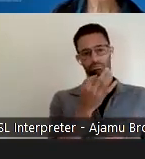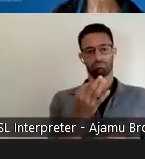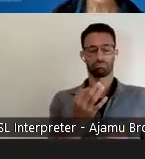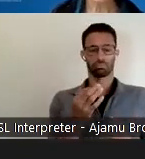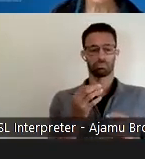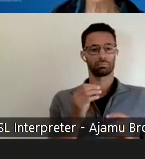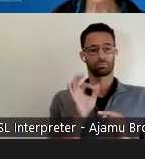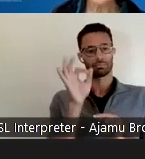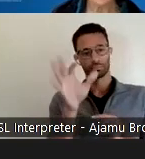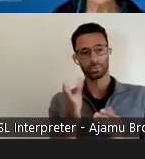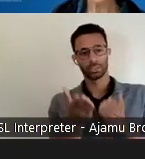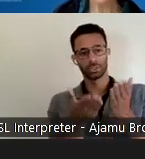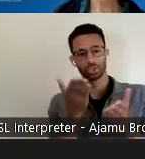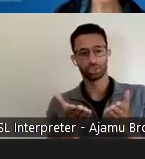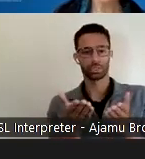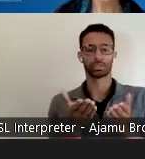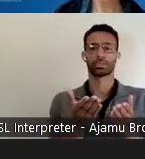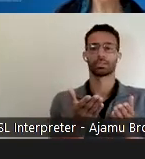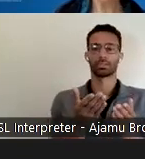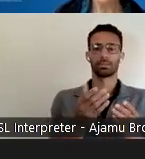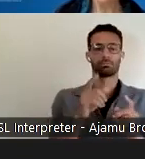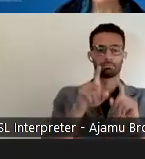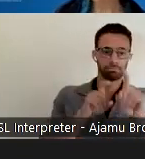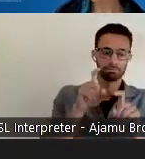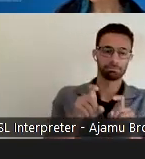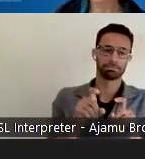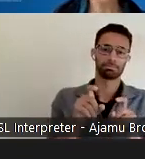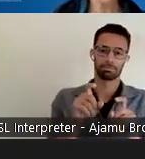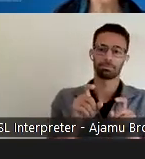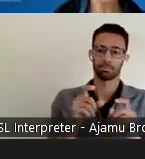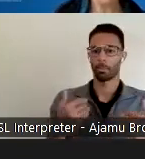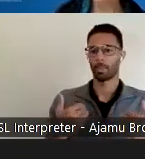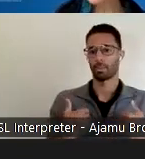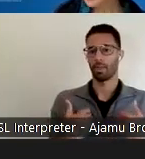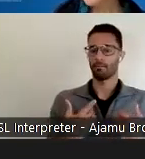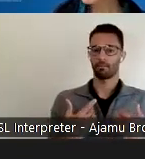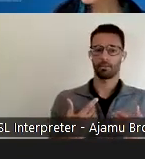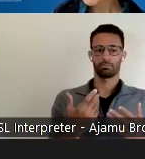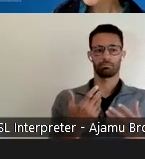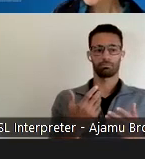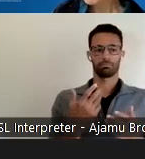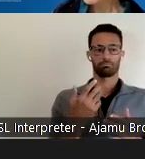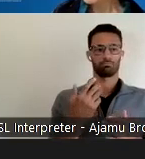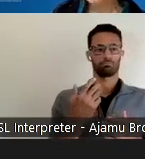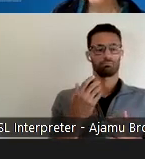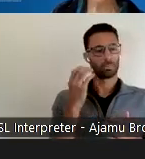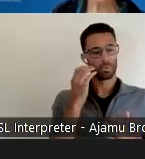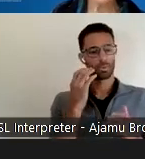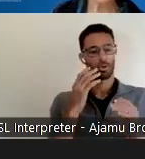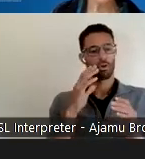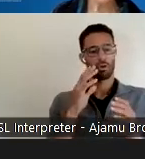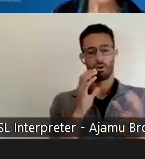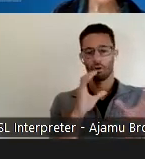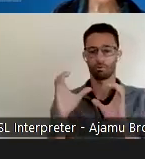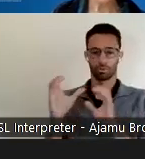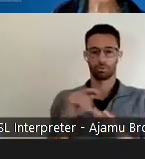in, suggest recommendations, ask questions, and have a rich conversation. And with that,